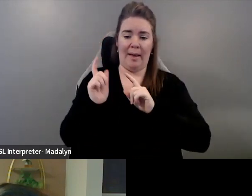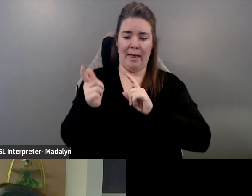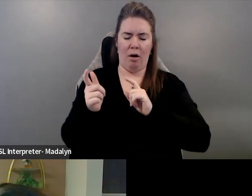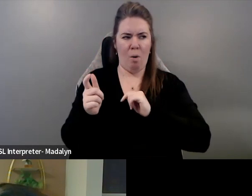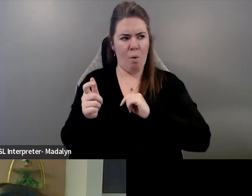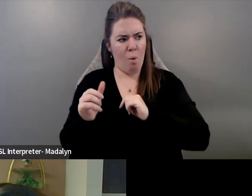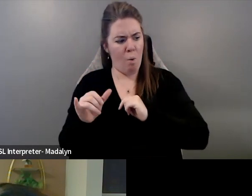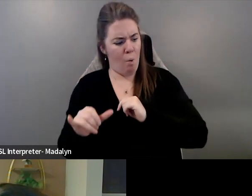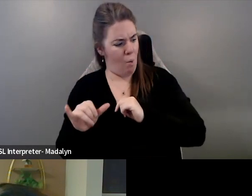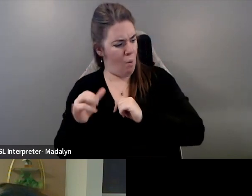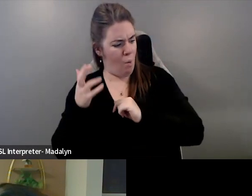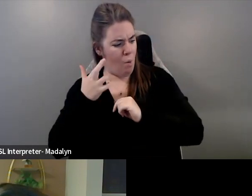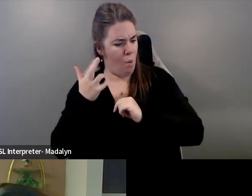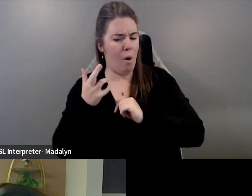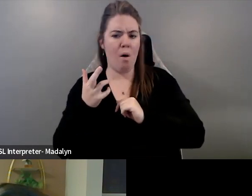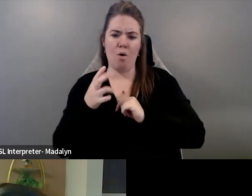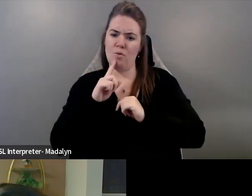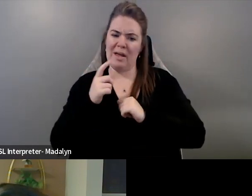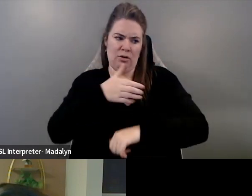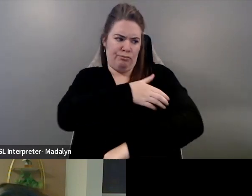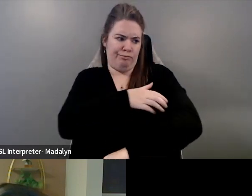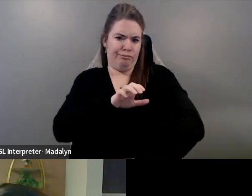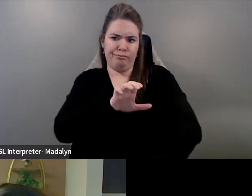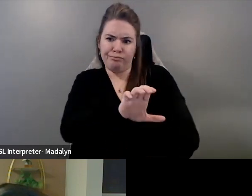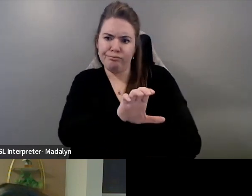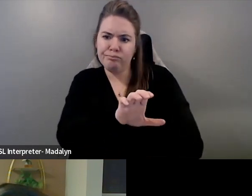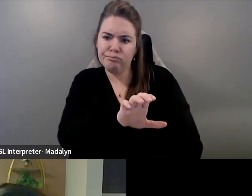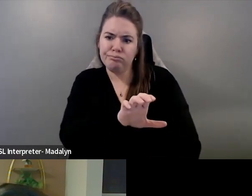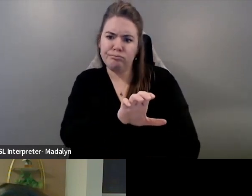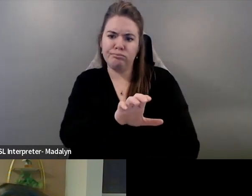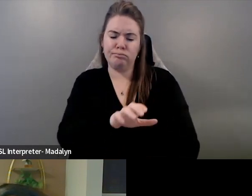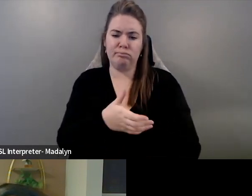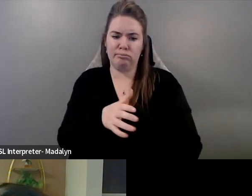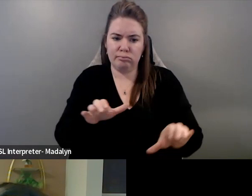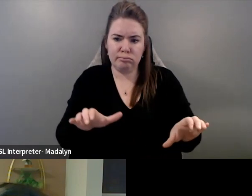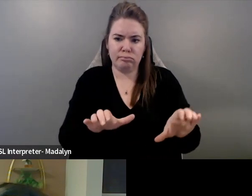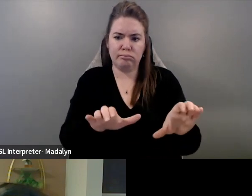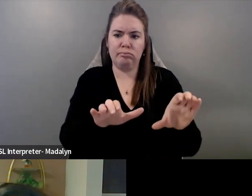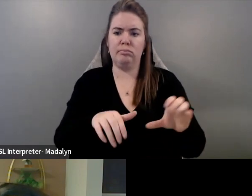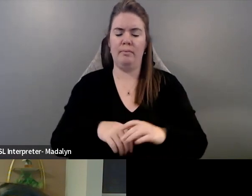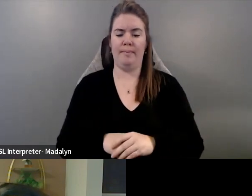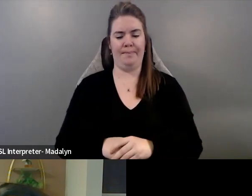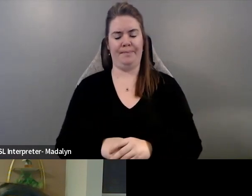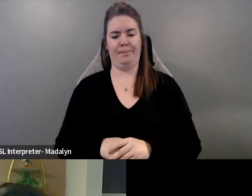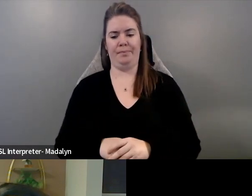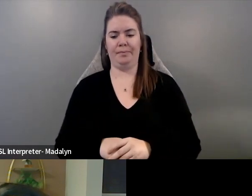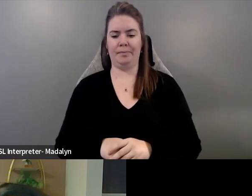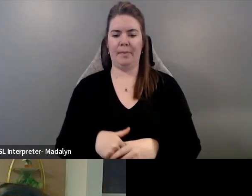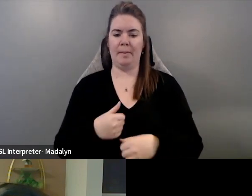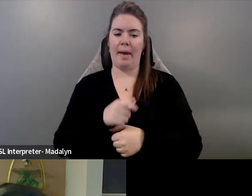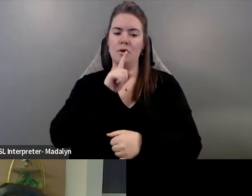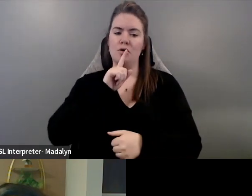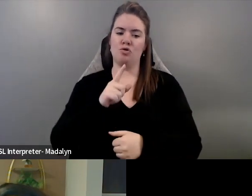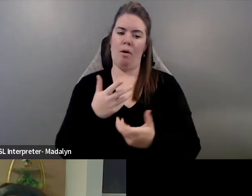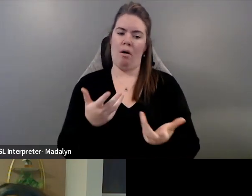what? Let's give them some power. Let's give them a little bit of force. Let's make sure that these are something that actually have